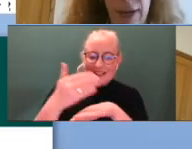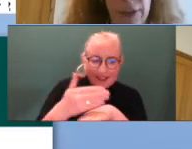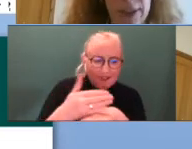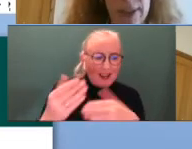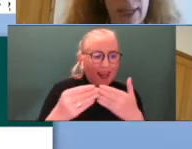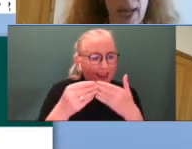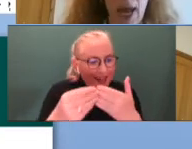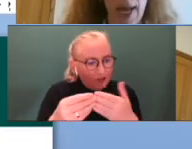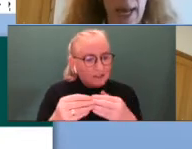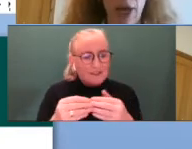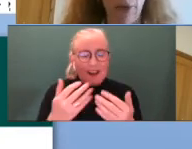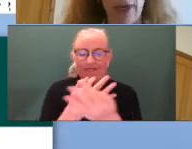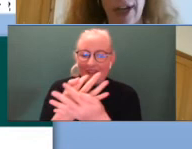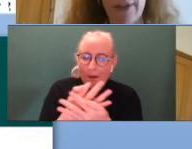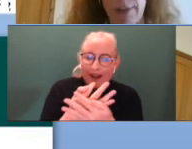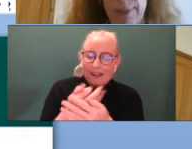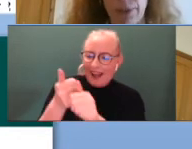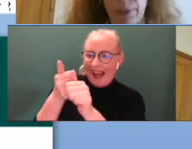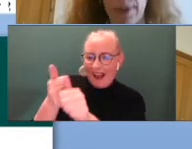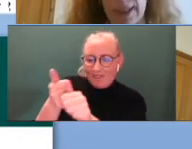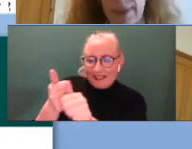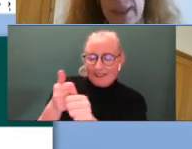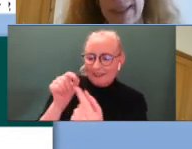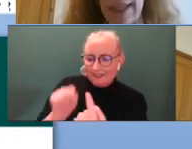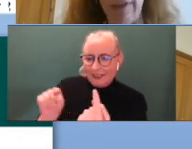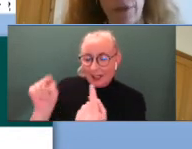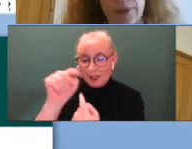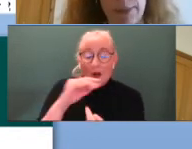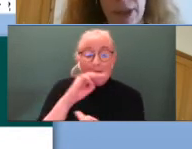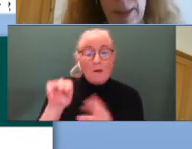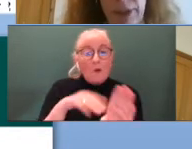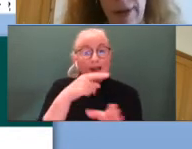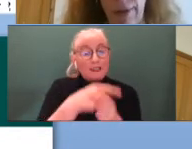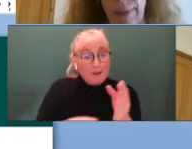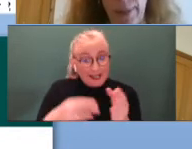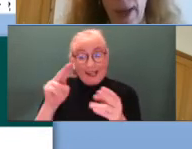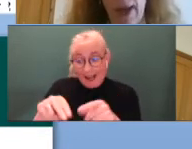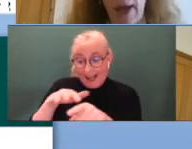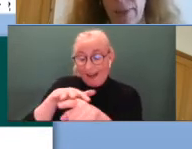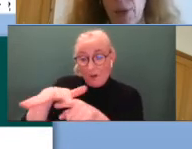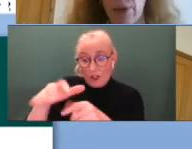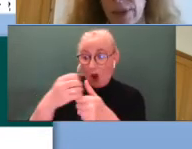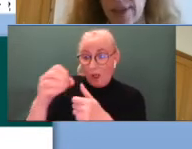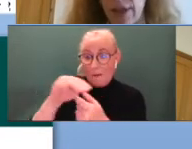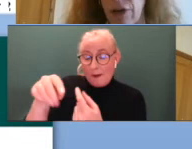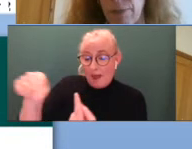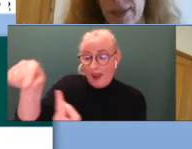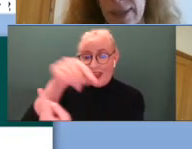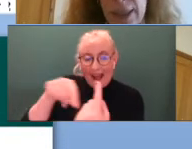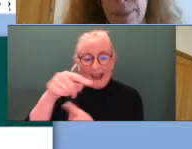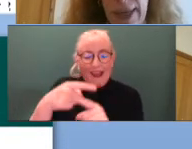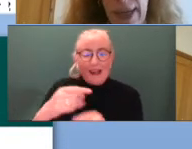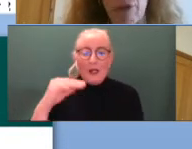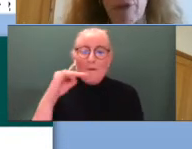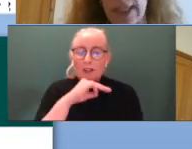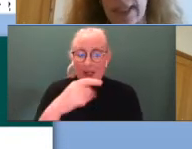families, advocates, and how the lives of people with disabilities is influenced by the people around them, and the importance of